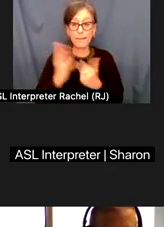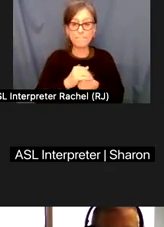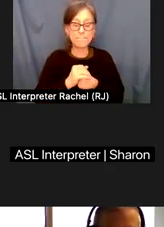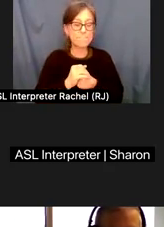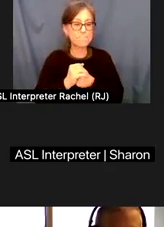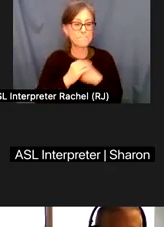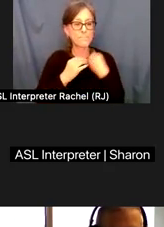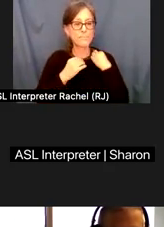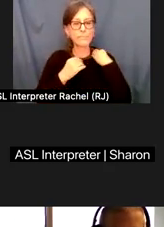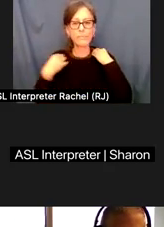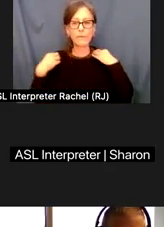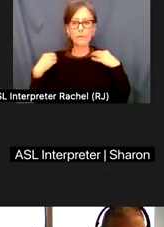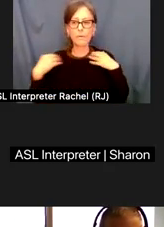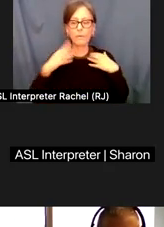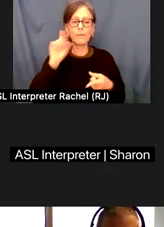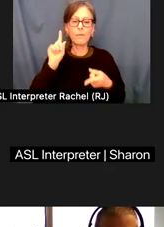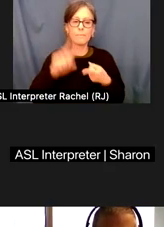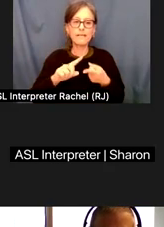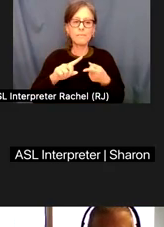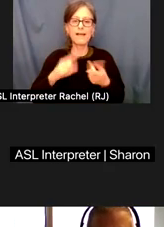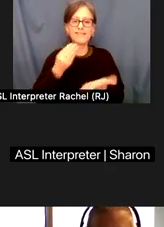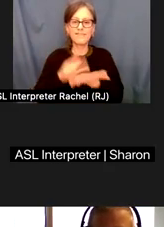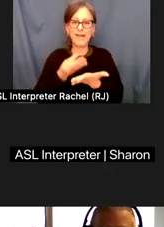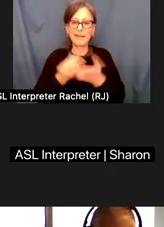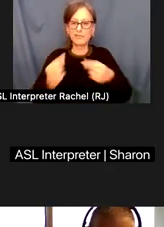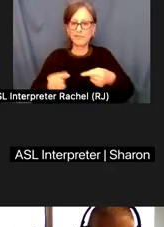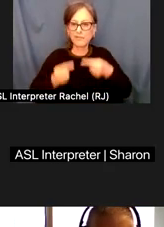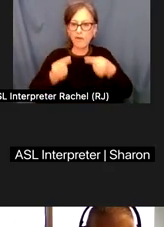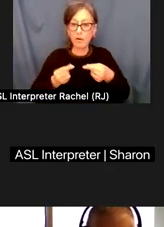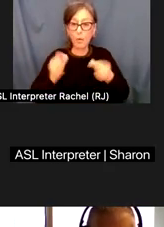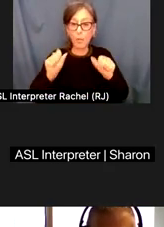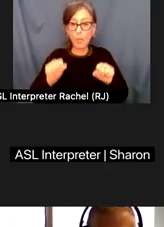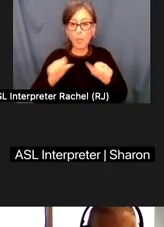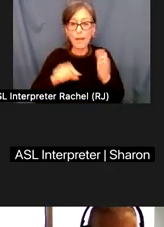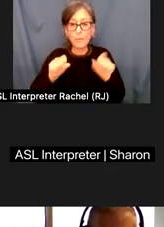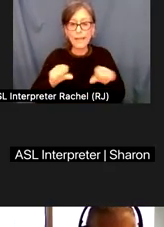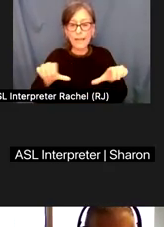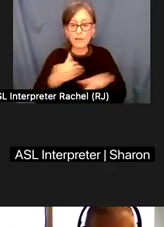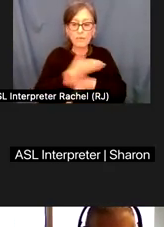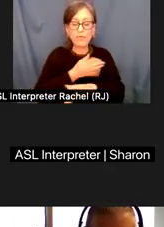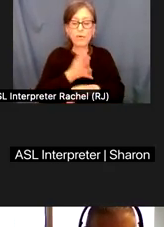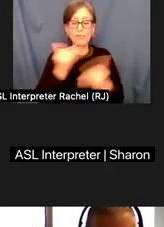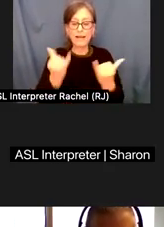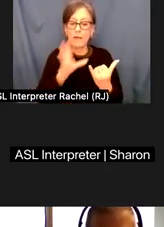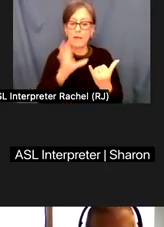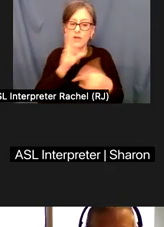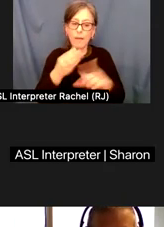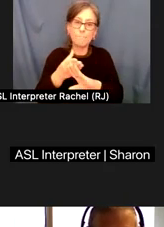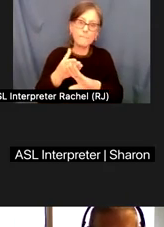going to minimize financial hardships. What can be done before? Remember, we're still talking before the